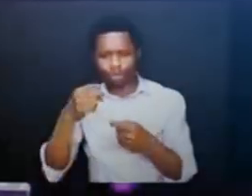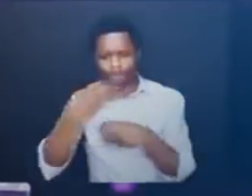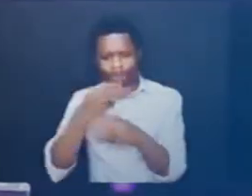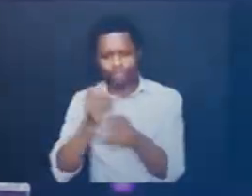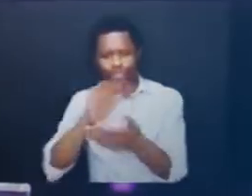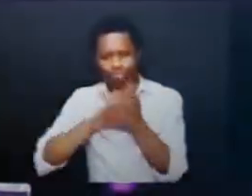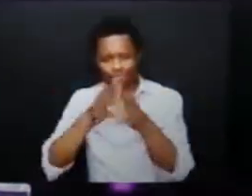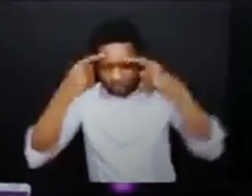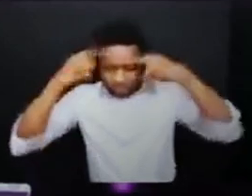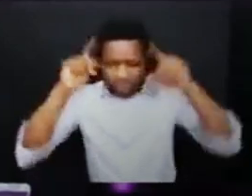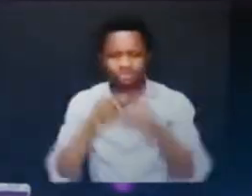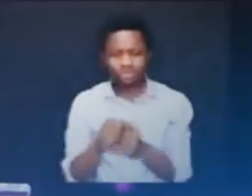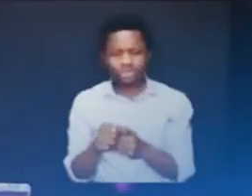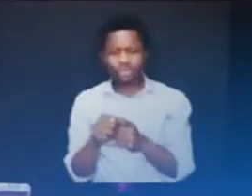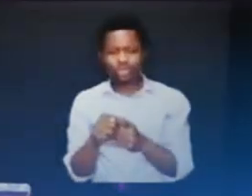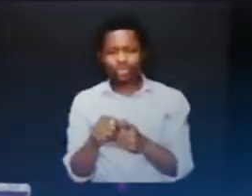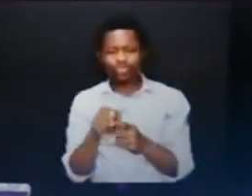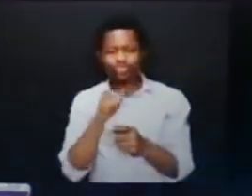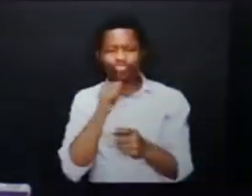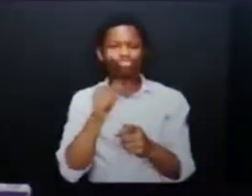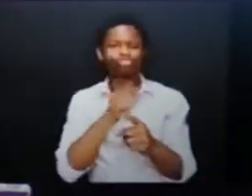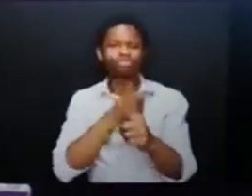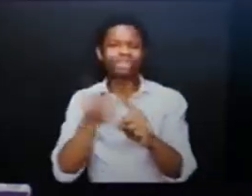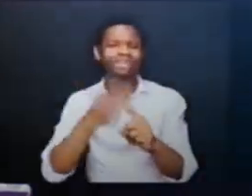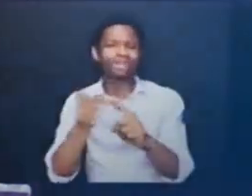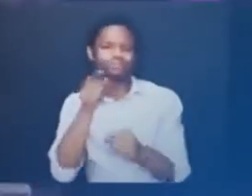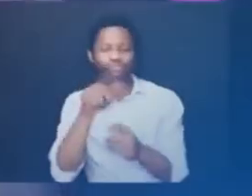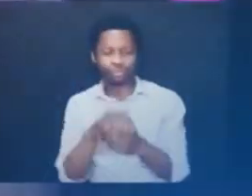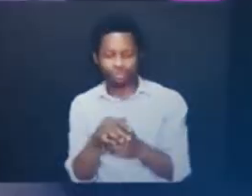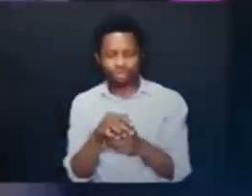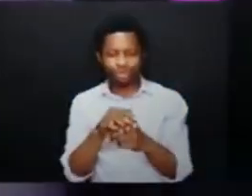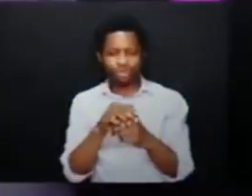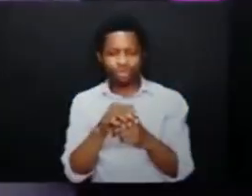you. She said, Papa, and your bonnet dear, never Papa. Plans to give you hope